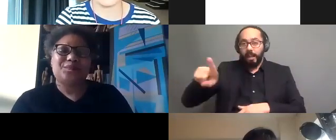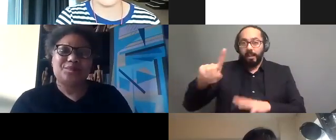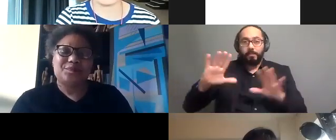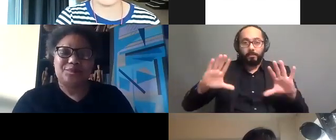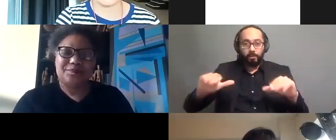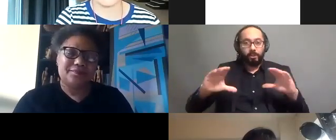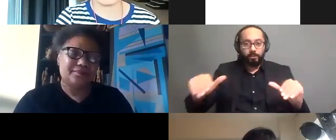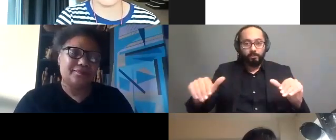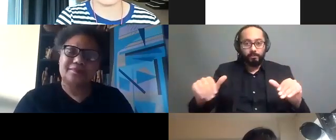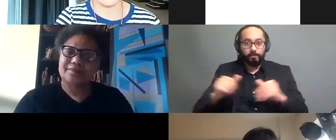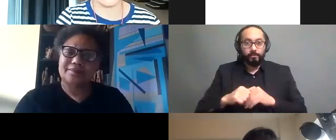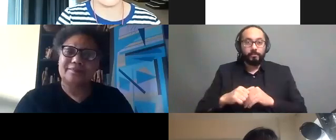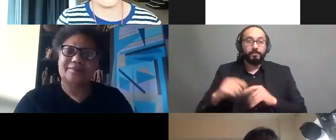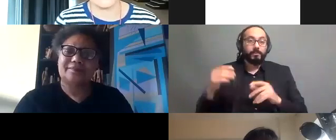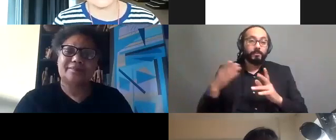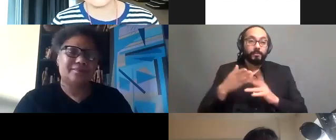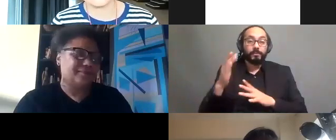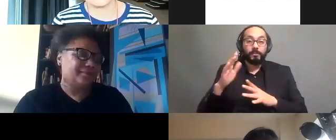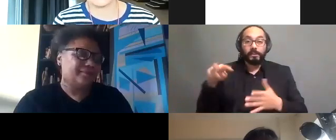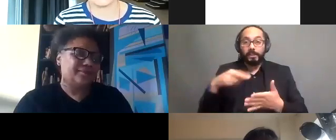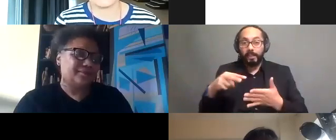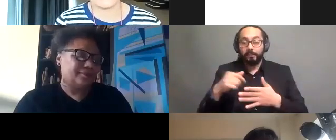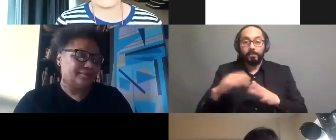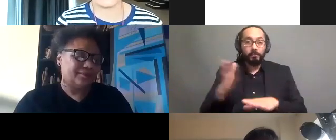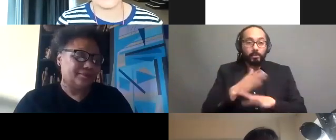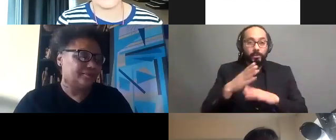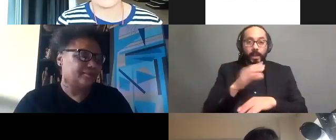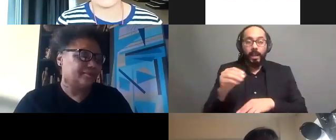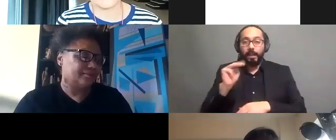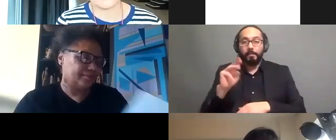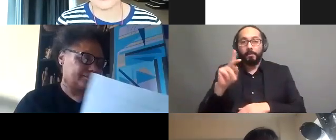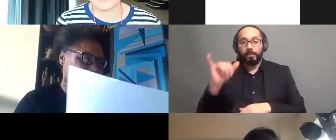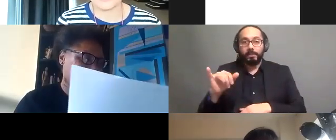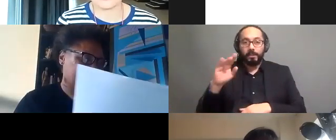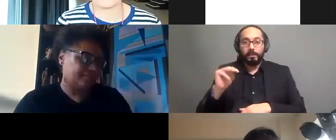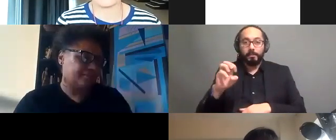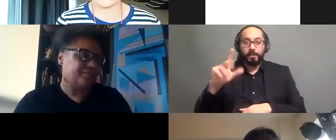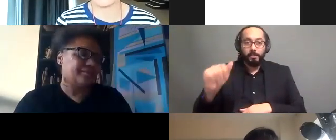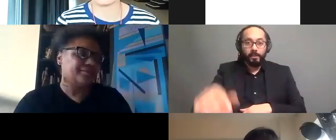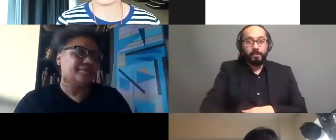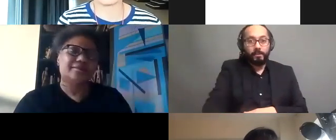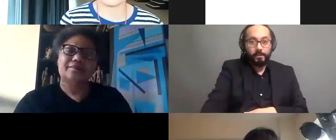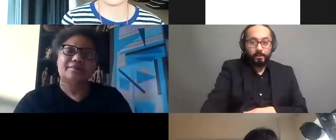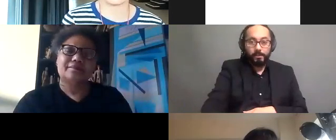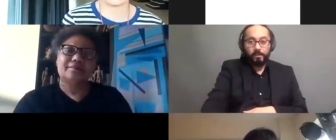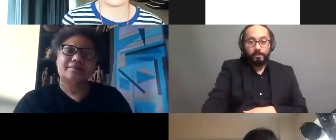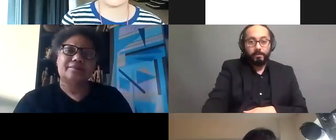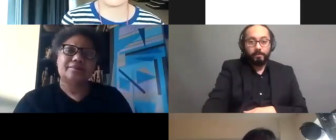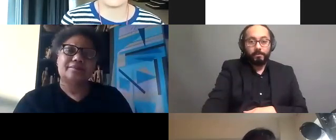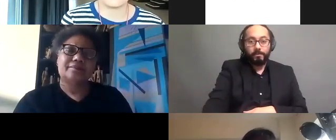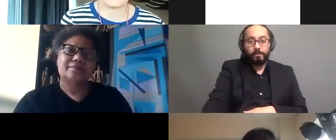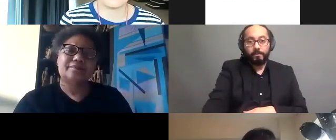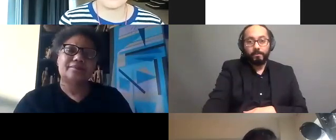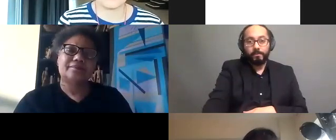through dance, music, and multimedia. An individual falls into a chaotic haze, losing sight of their balance and